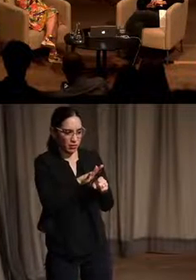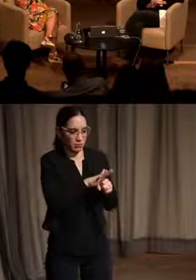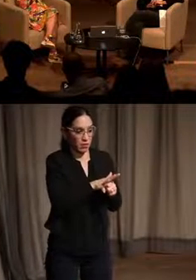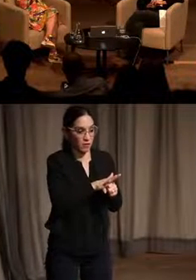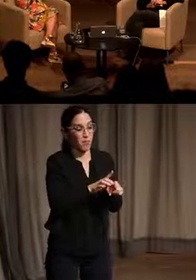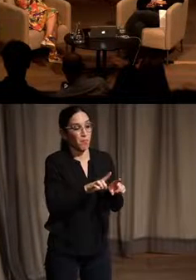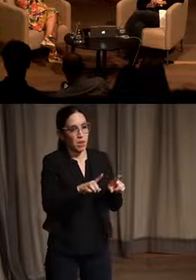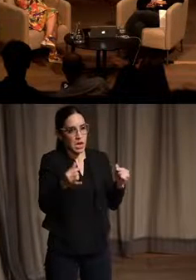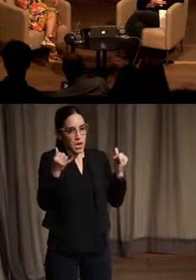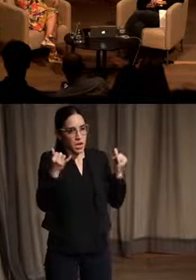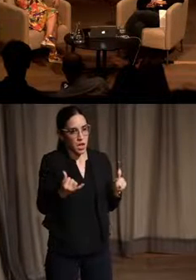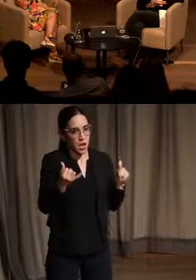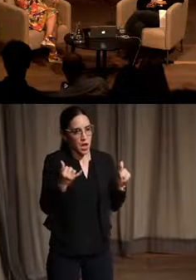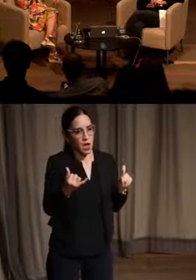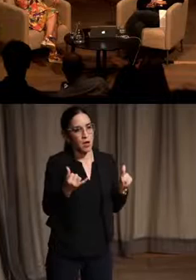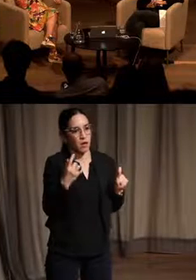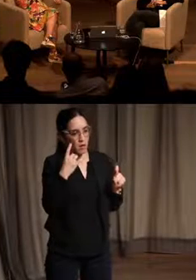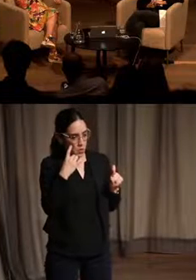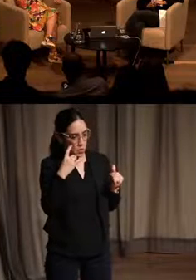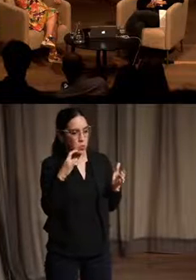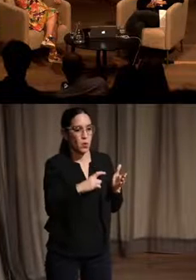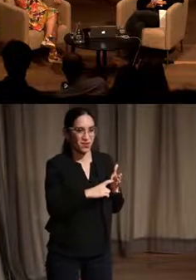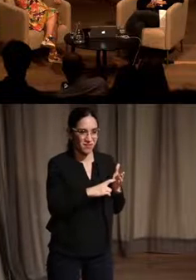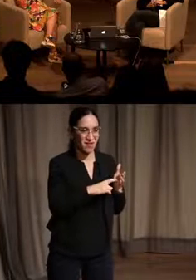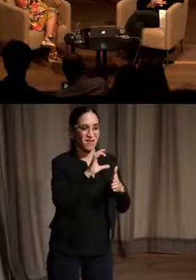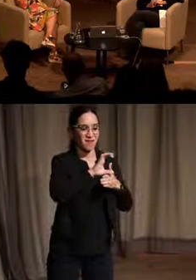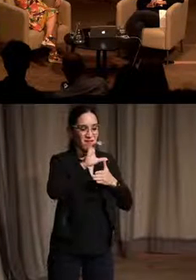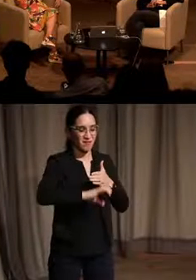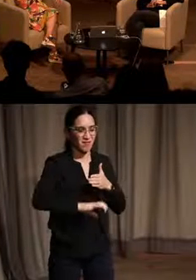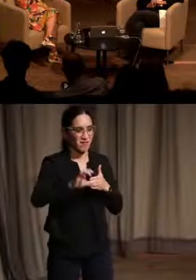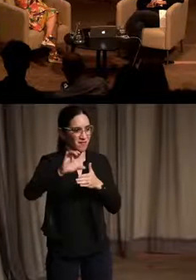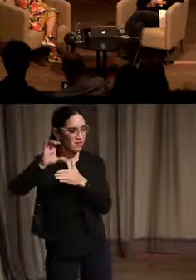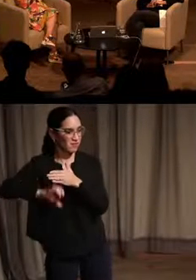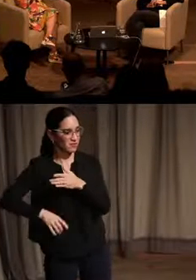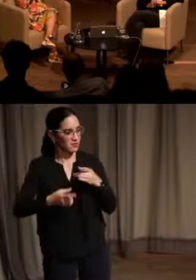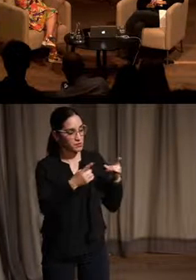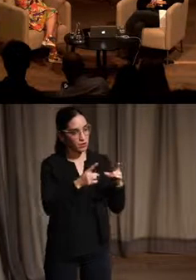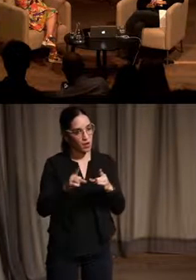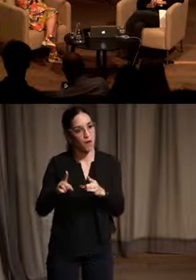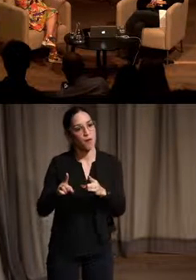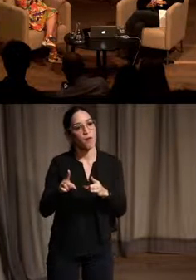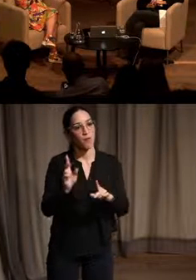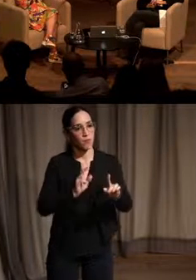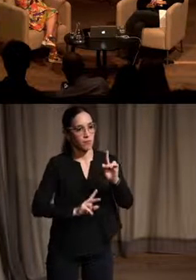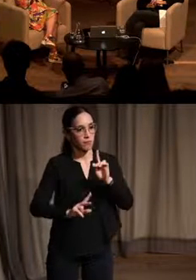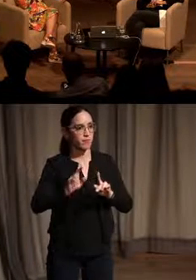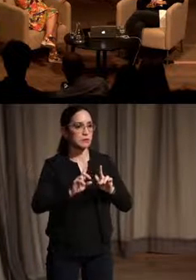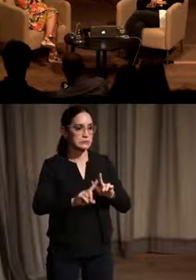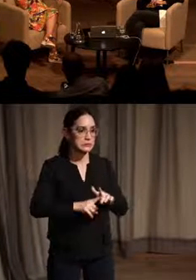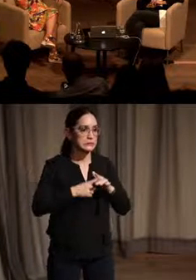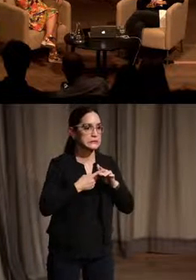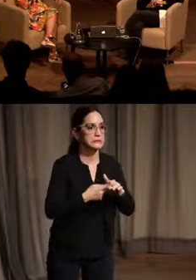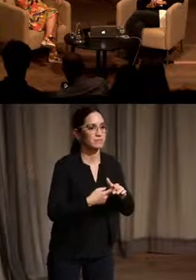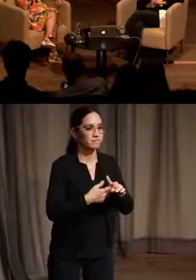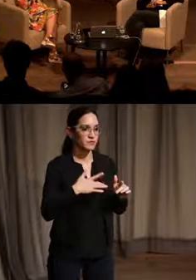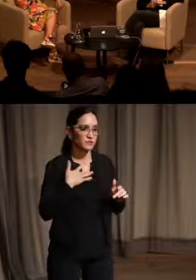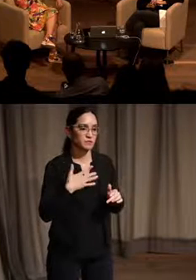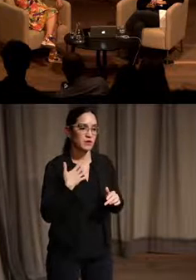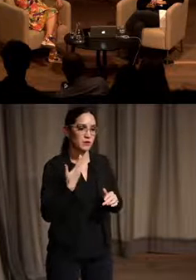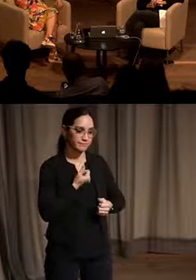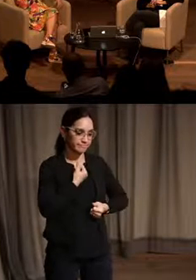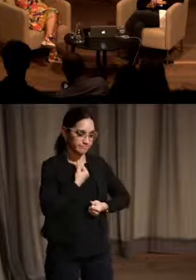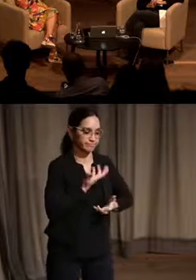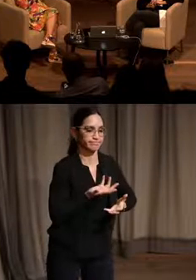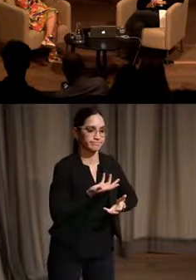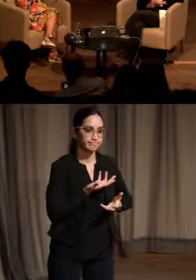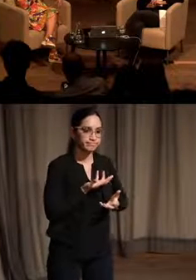the consequences of this action, that I think people will be forced to respond in some way, or